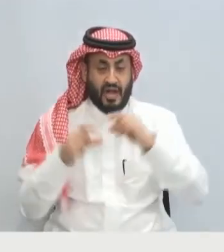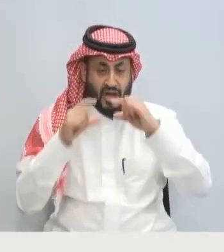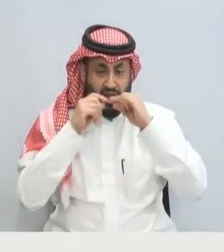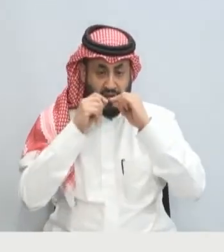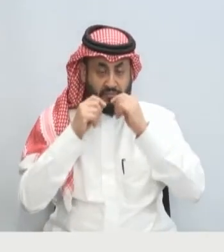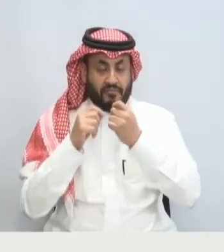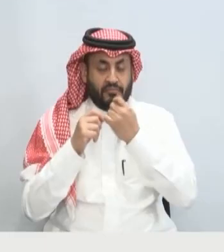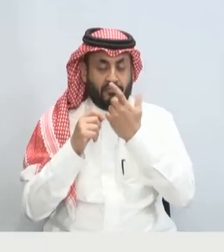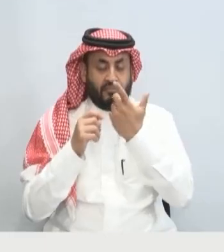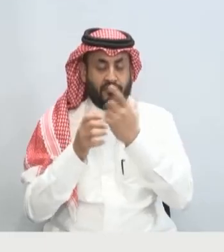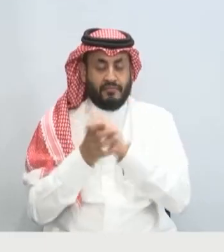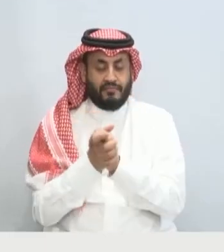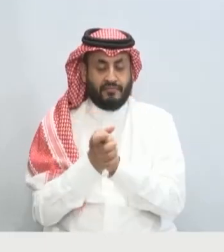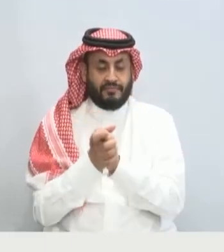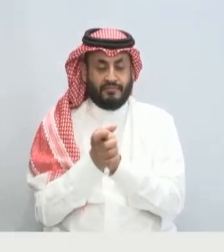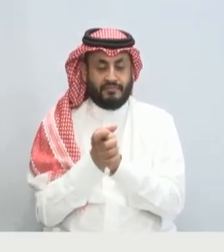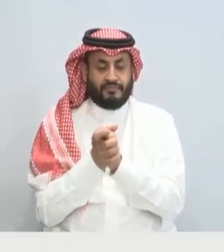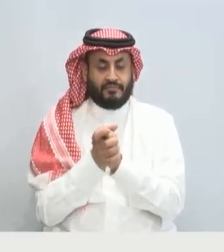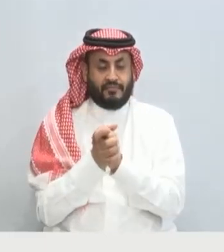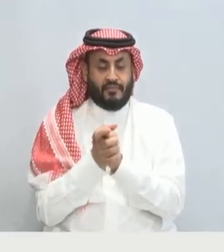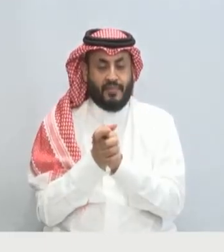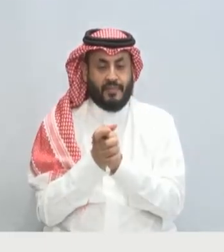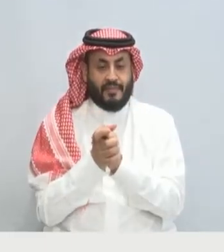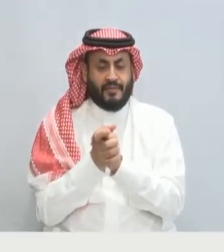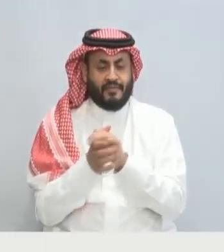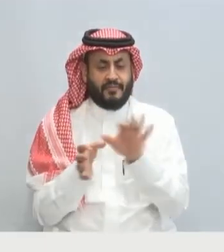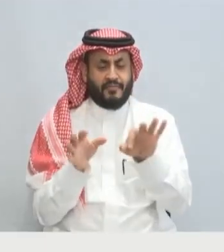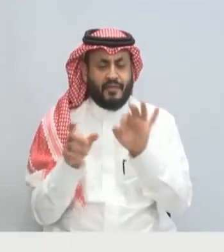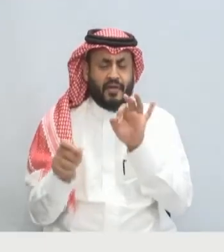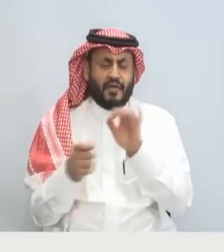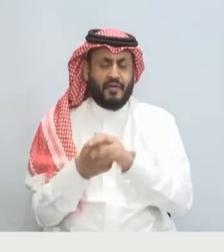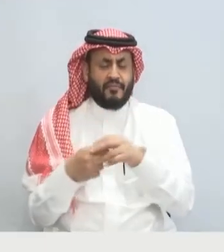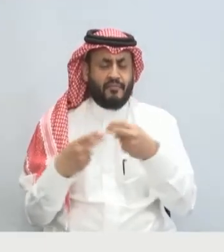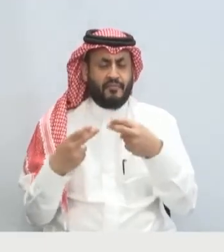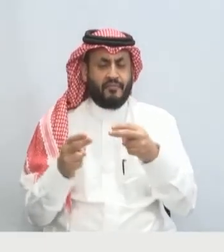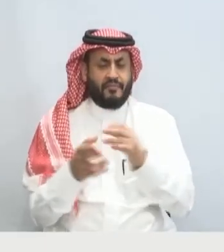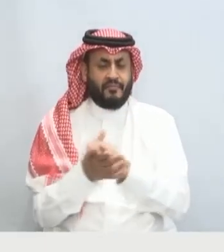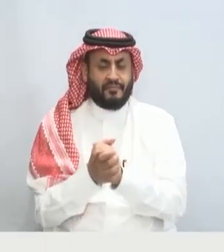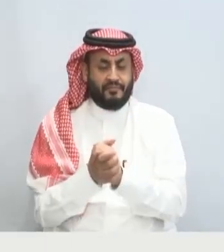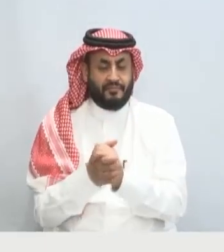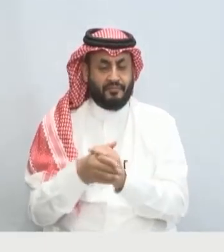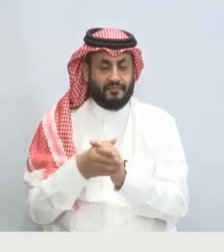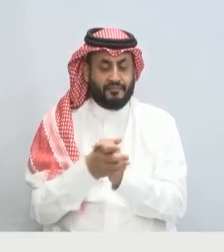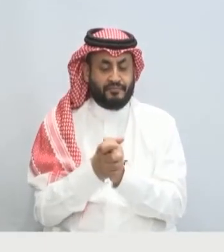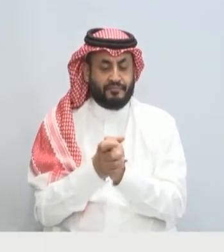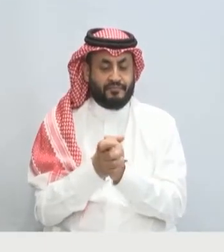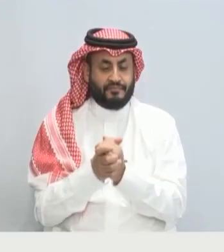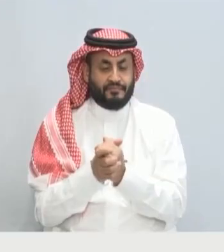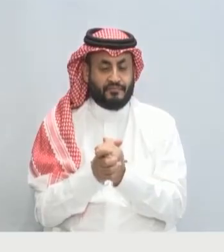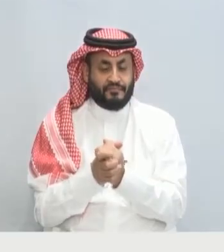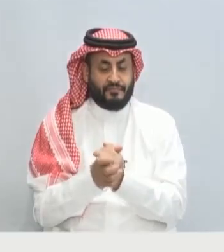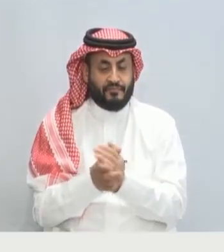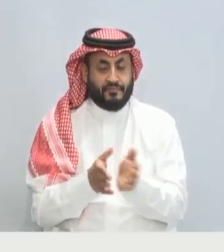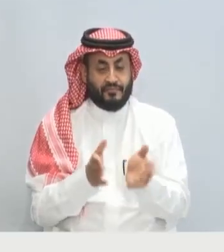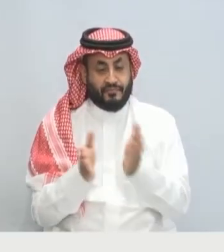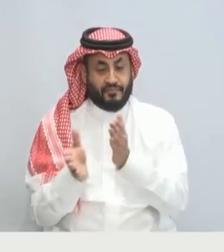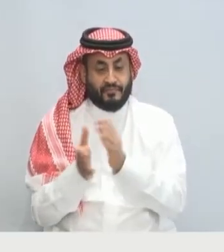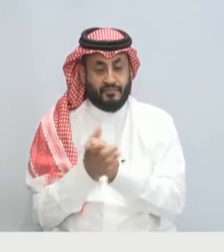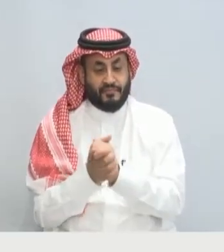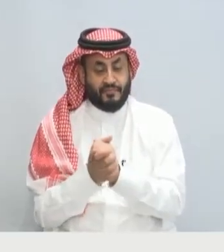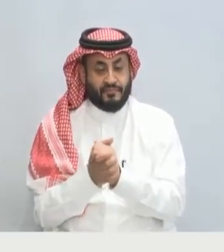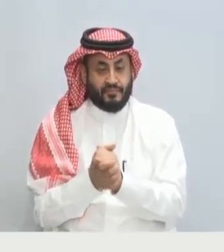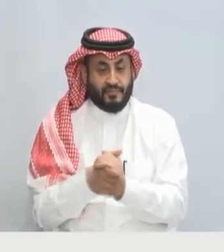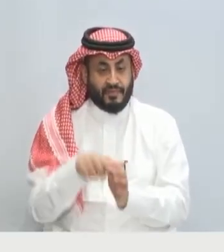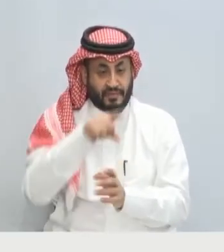is tasty. So you can choose these words with your food. Also, it's very important